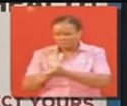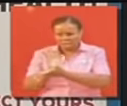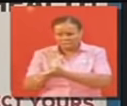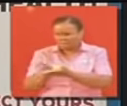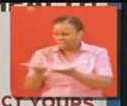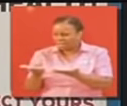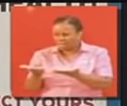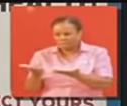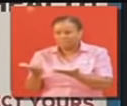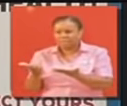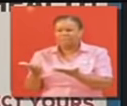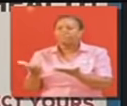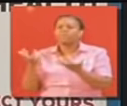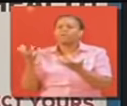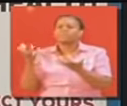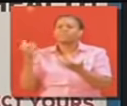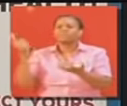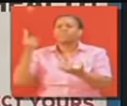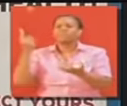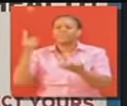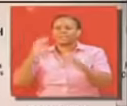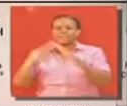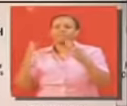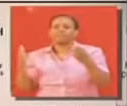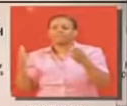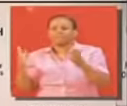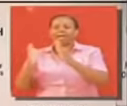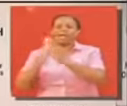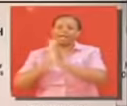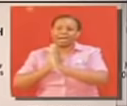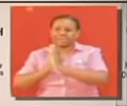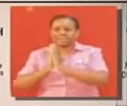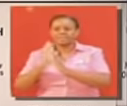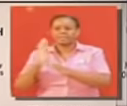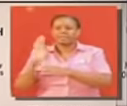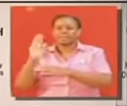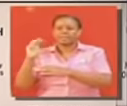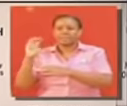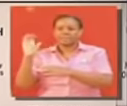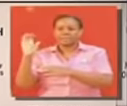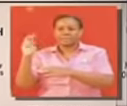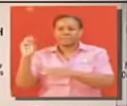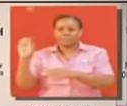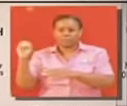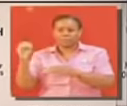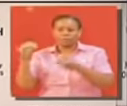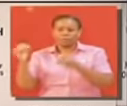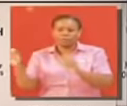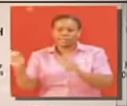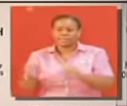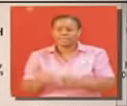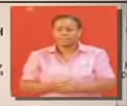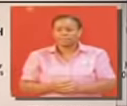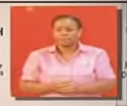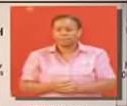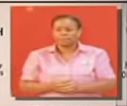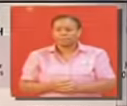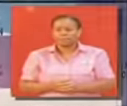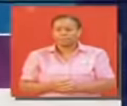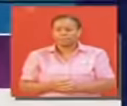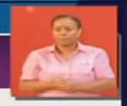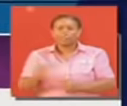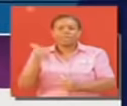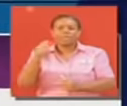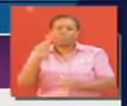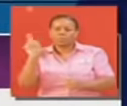or one of the representatives to make that a little clearer. Thank you very much, Dr. Hines. Another question that we get very often, it's